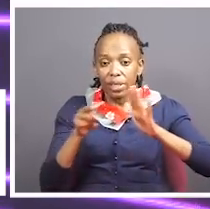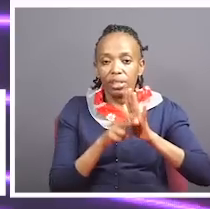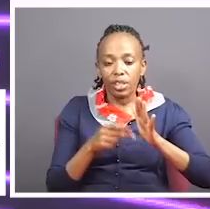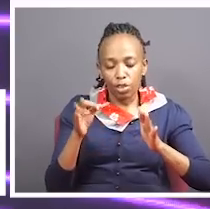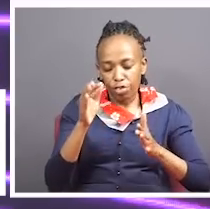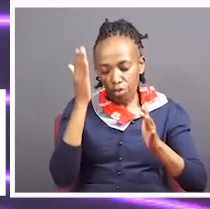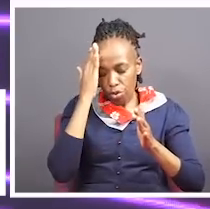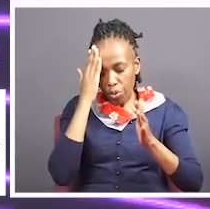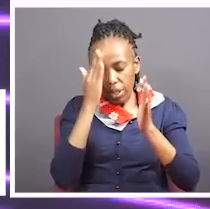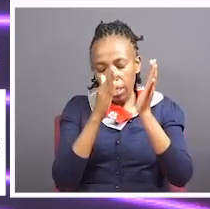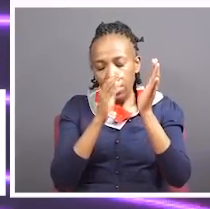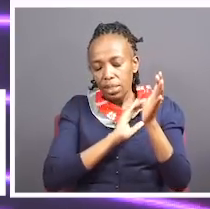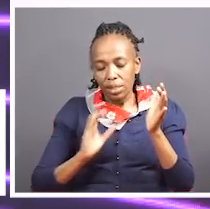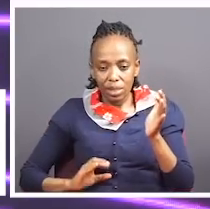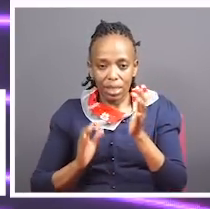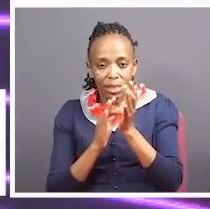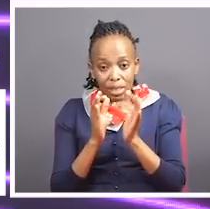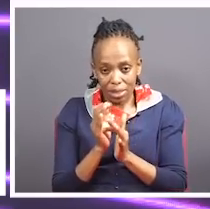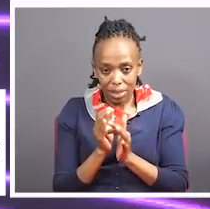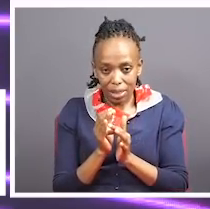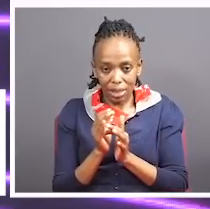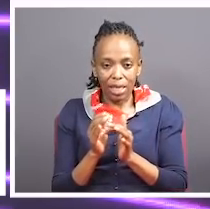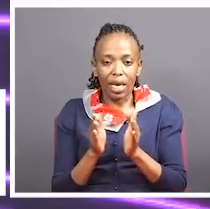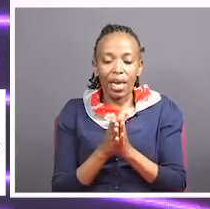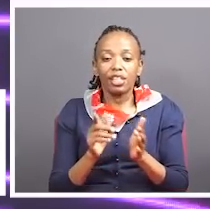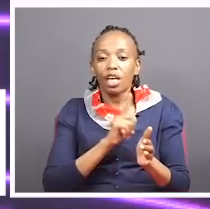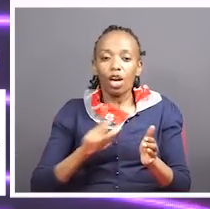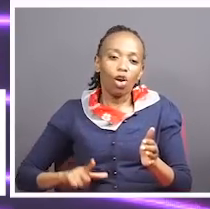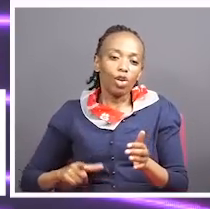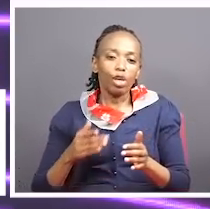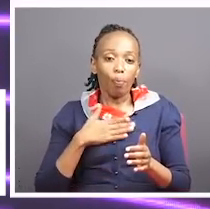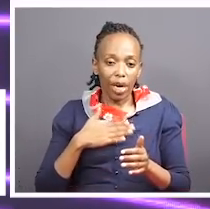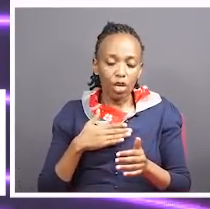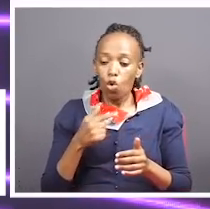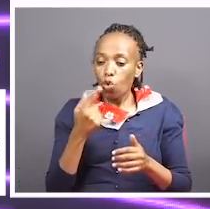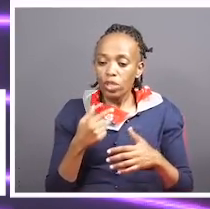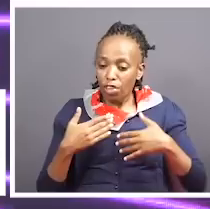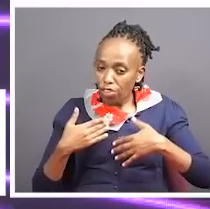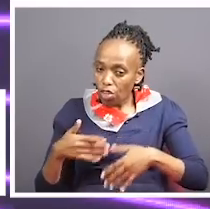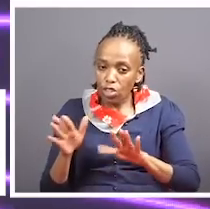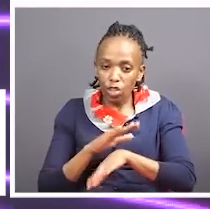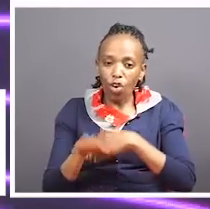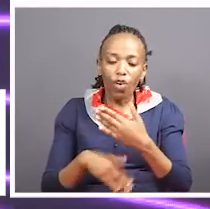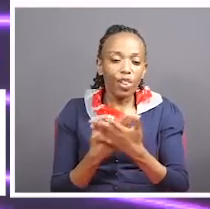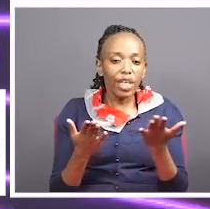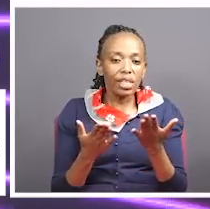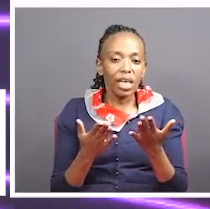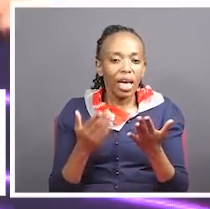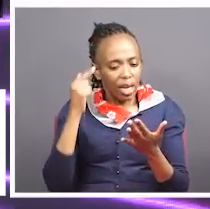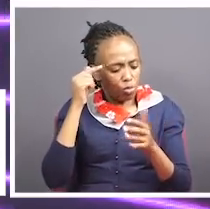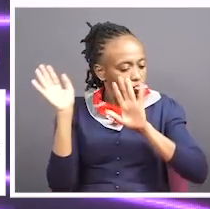knowing Christ Jesus as my Lord, for whose sake I have lost all things. I consider